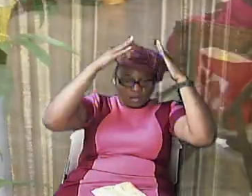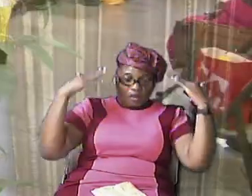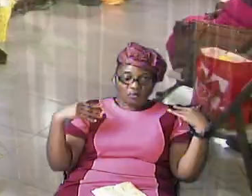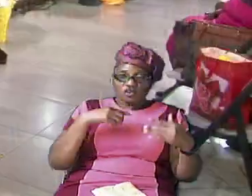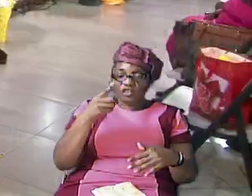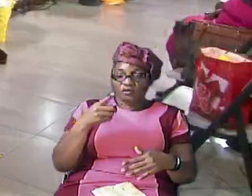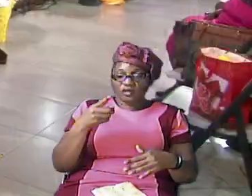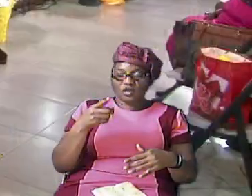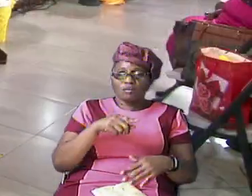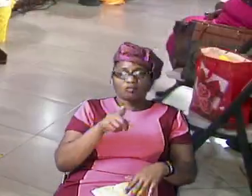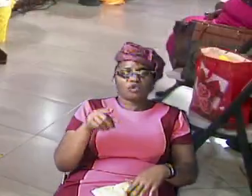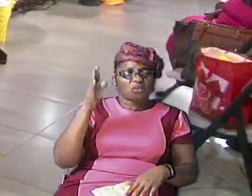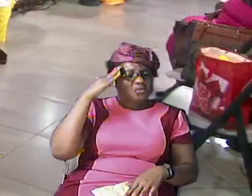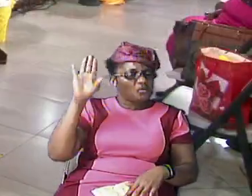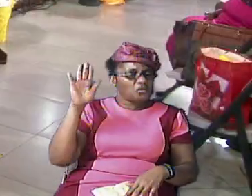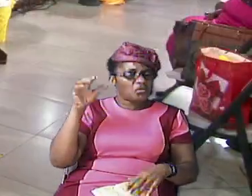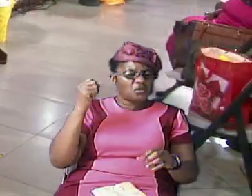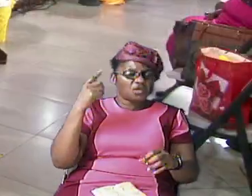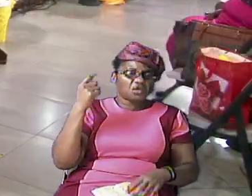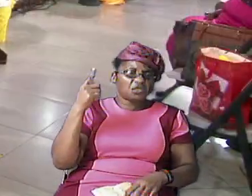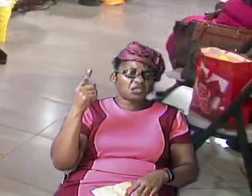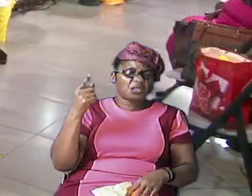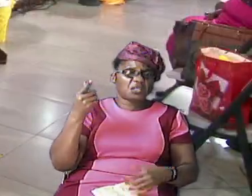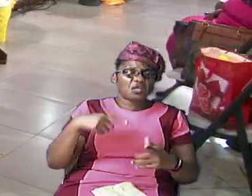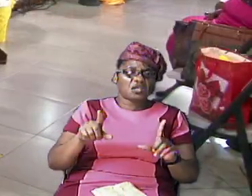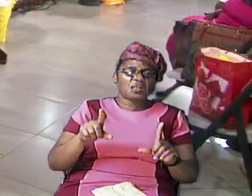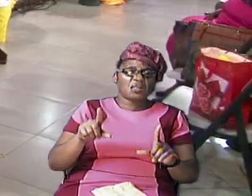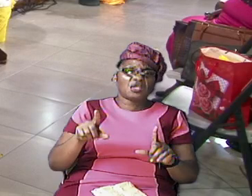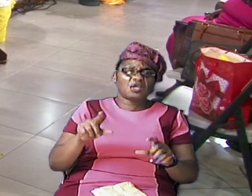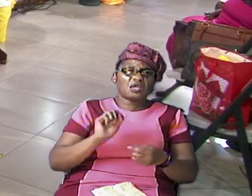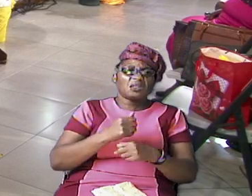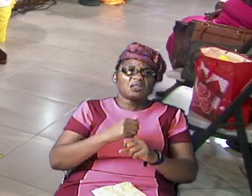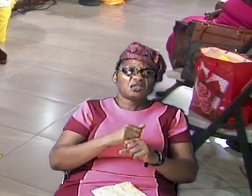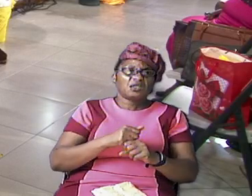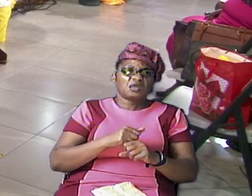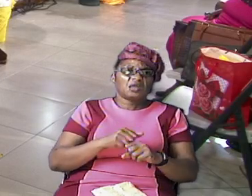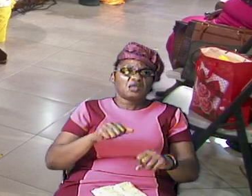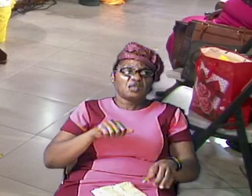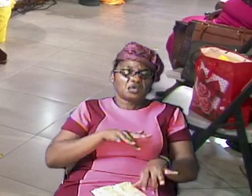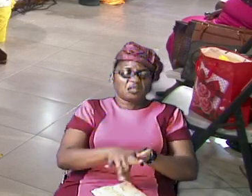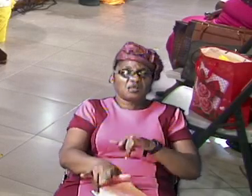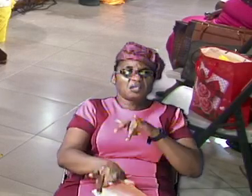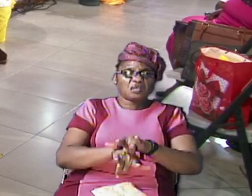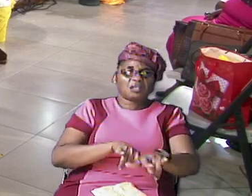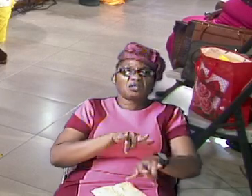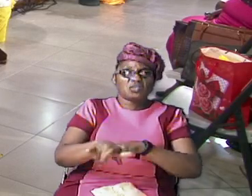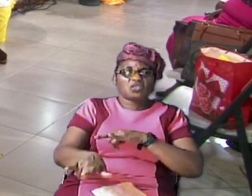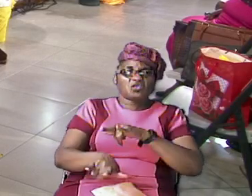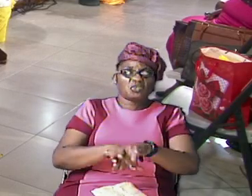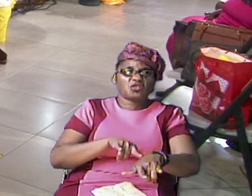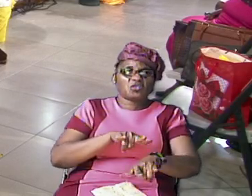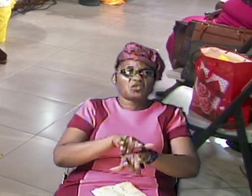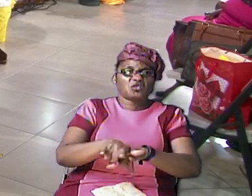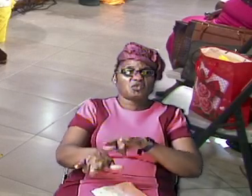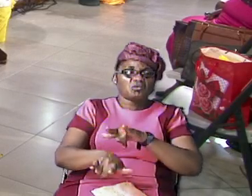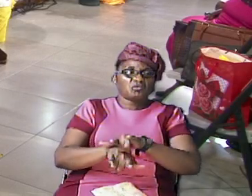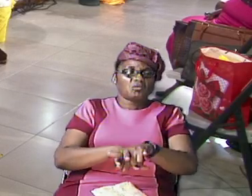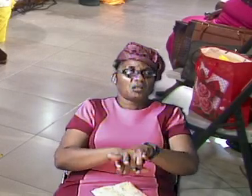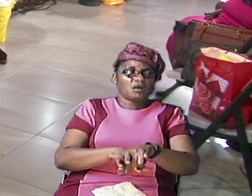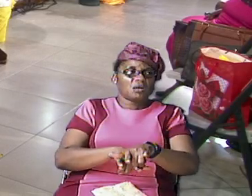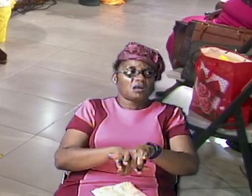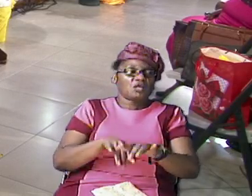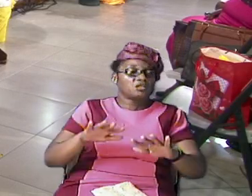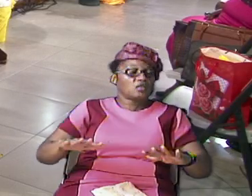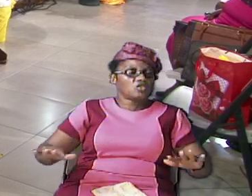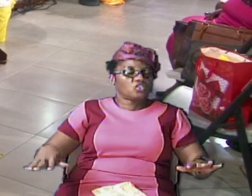couldn't understand. He said, let us set an ambush, glory to God, against Israel. Can I tell you this morning, as the children